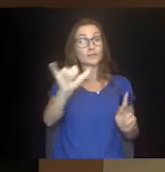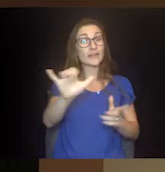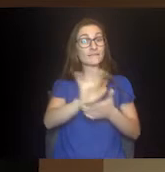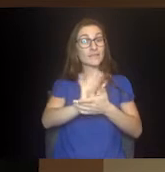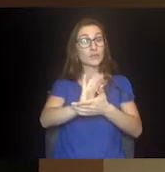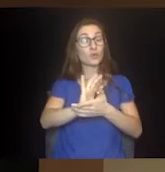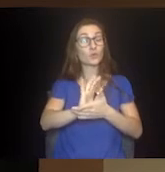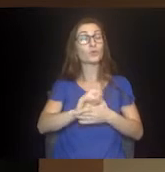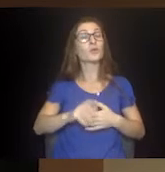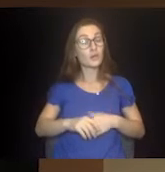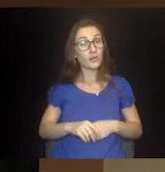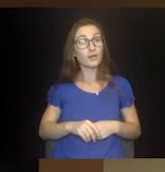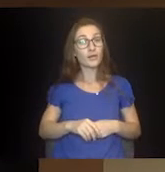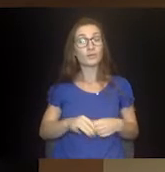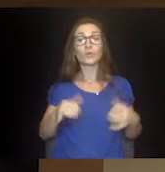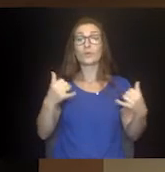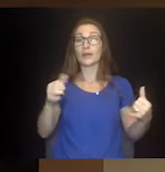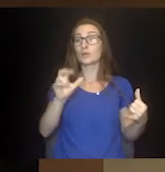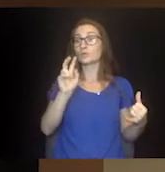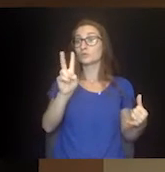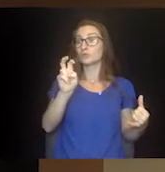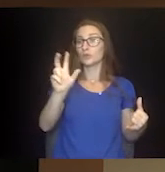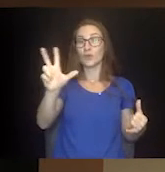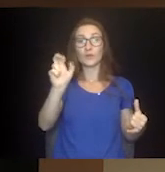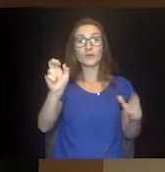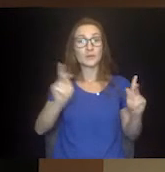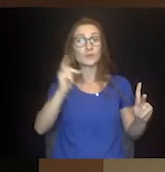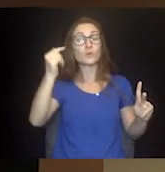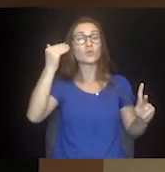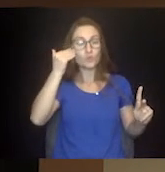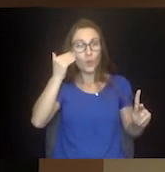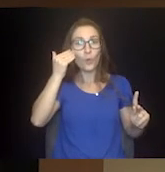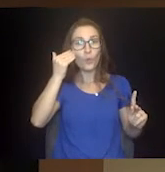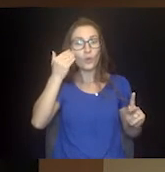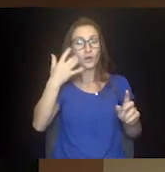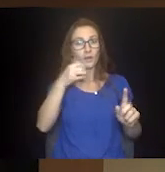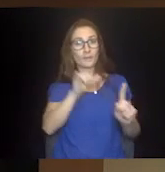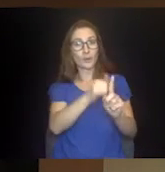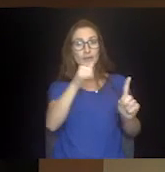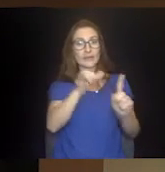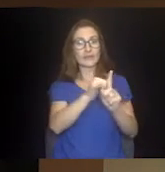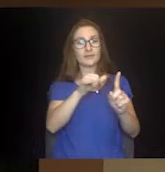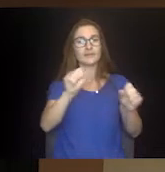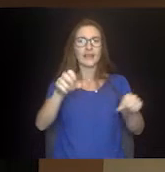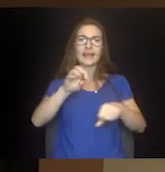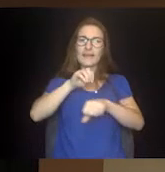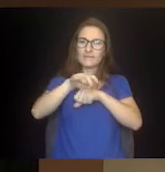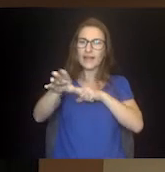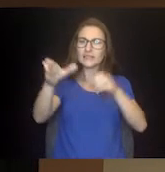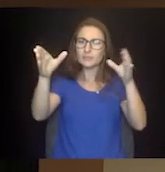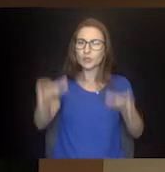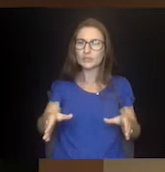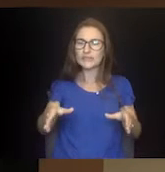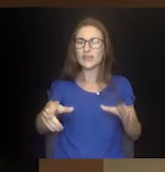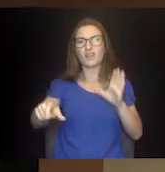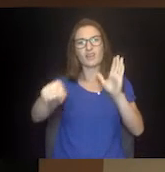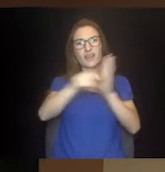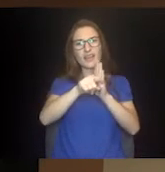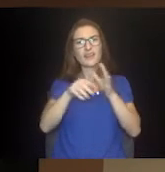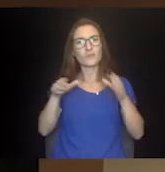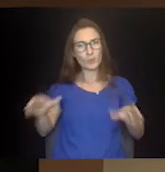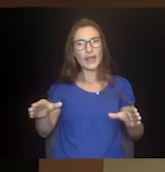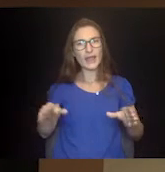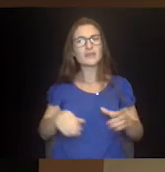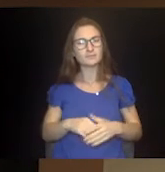200 or 300-ish people have seen that video, and so now 200 or 300-ish people know that bullying can